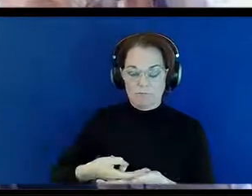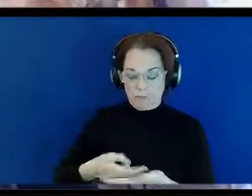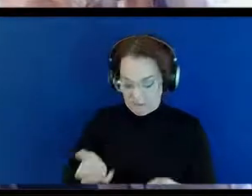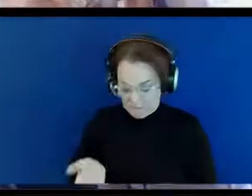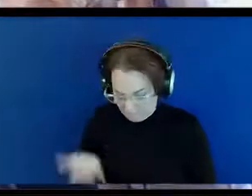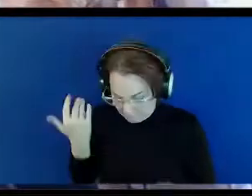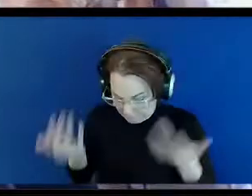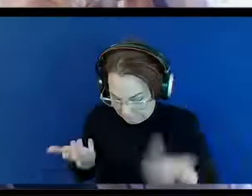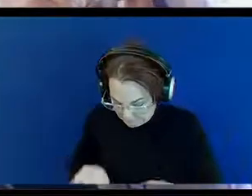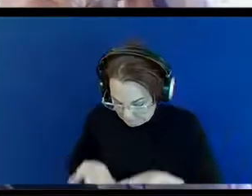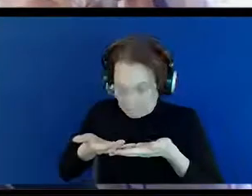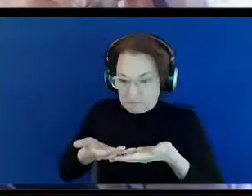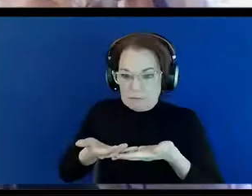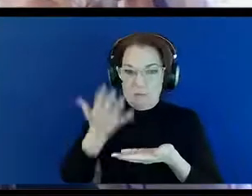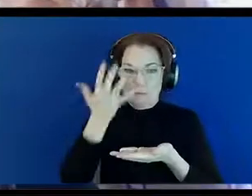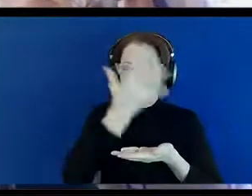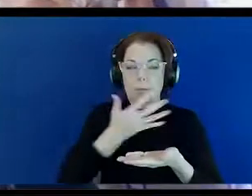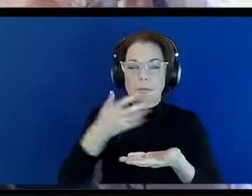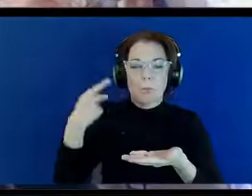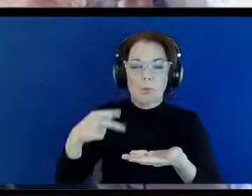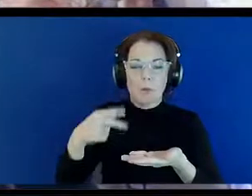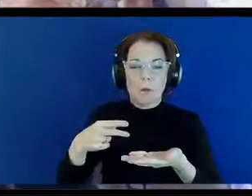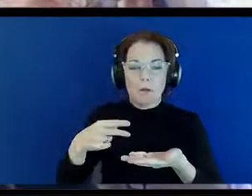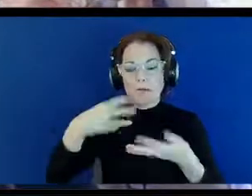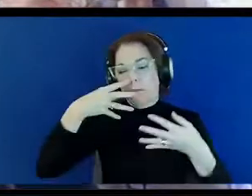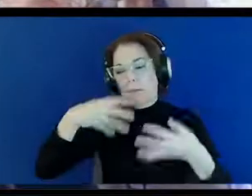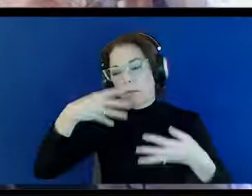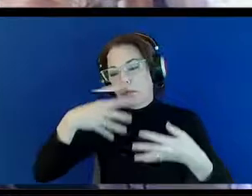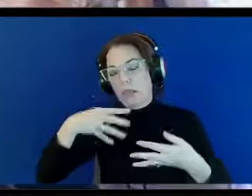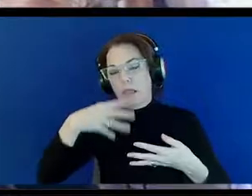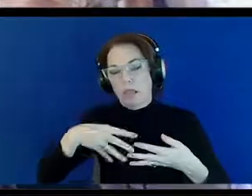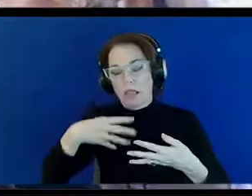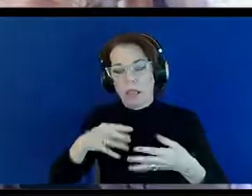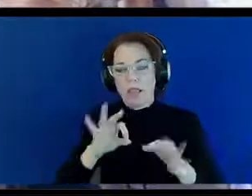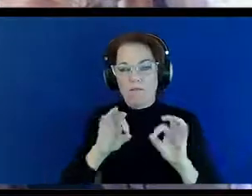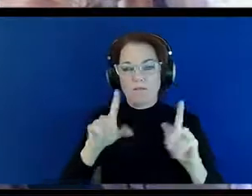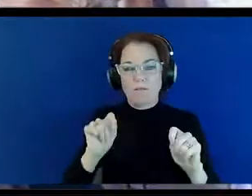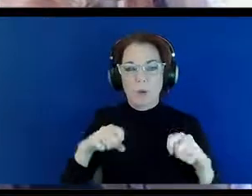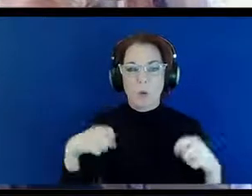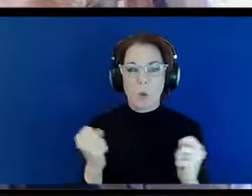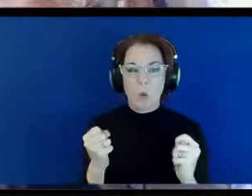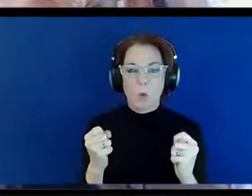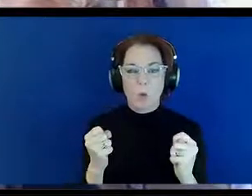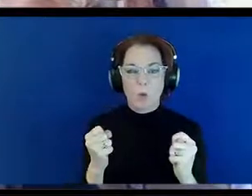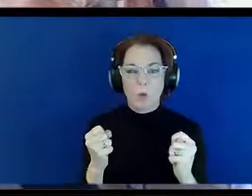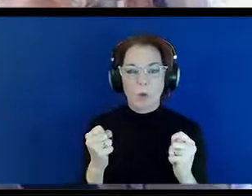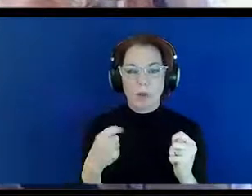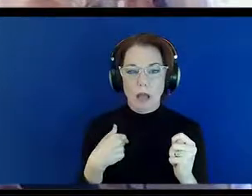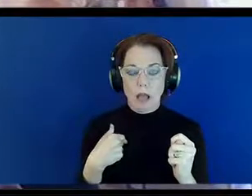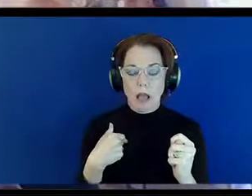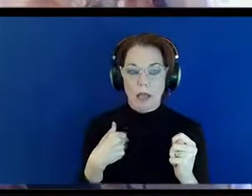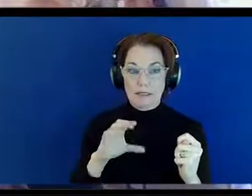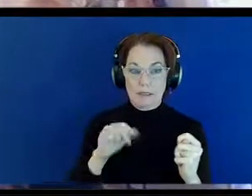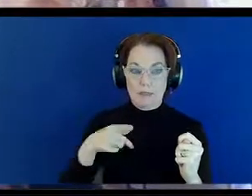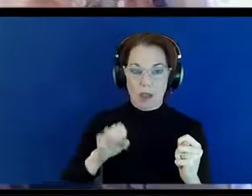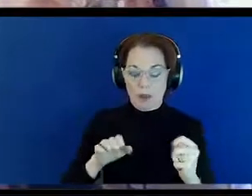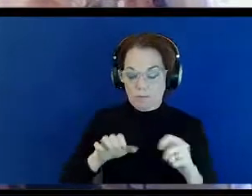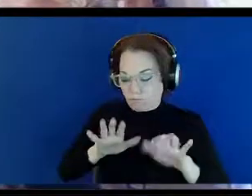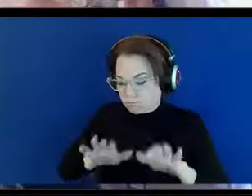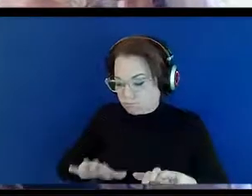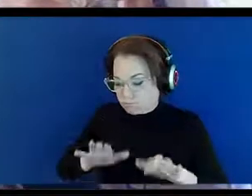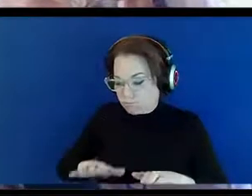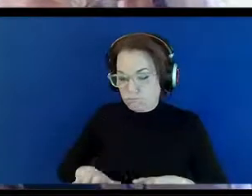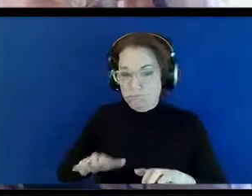blood coming out of his nose and mouth, and his feet were starting to feel cold. I started CPR immediately, while